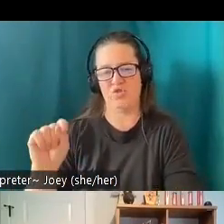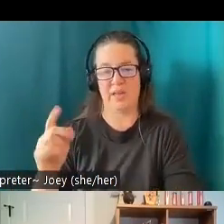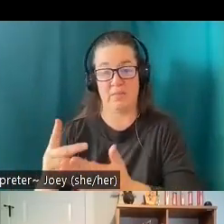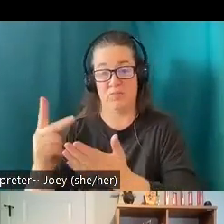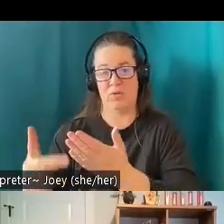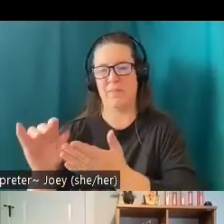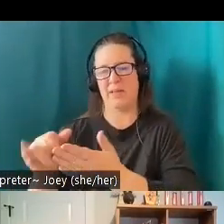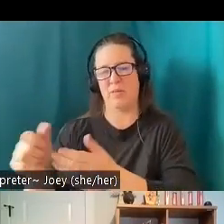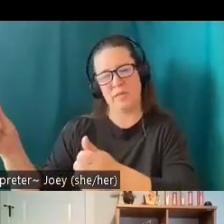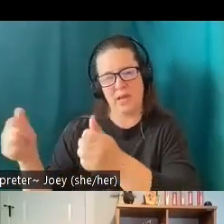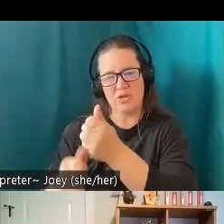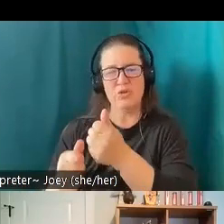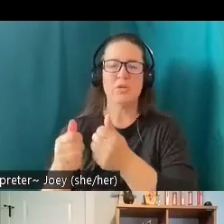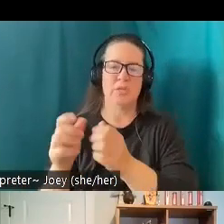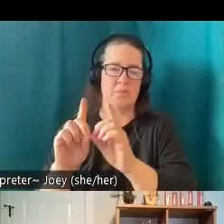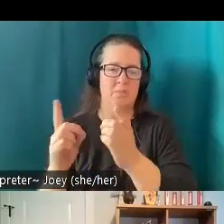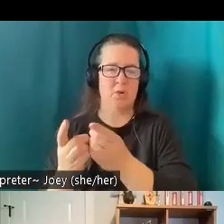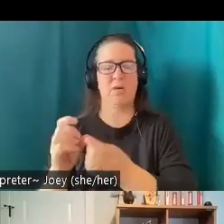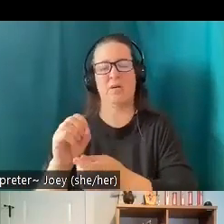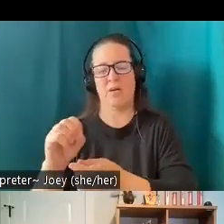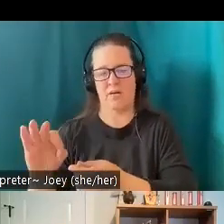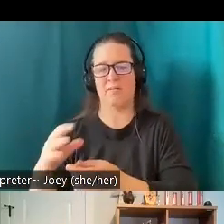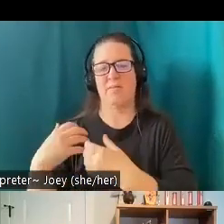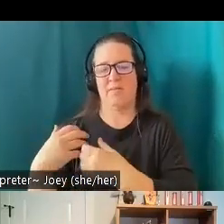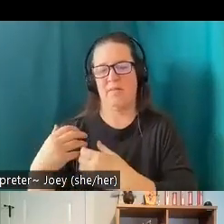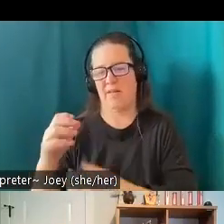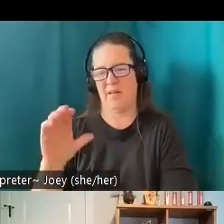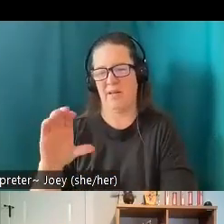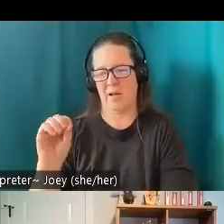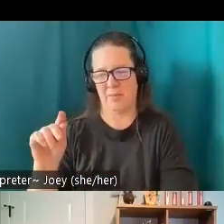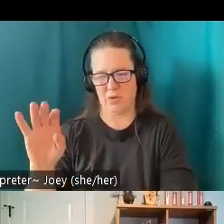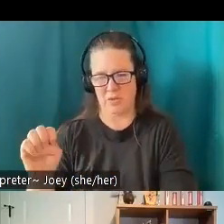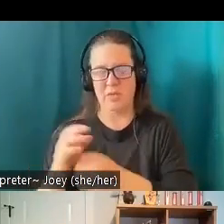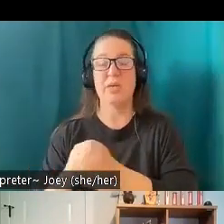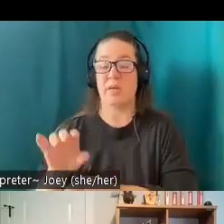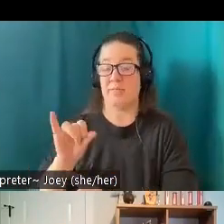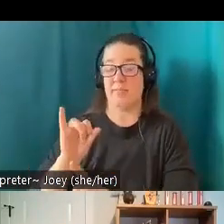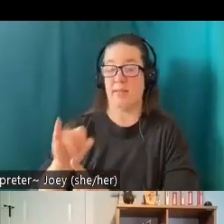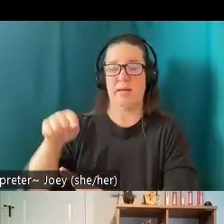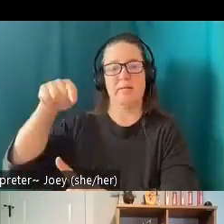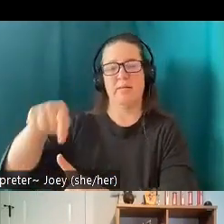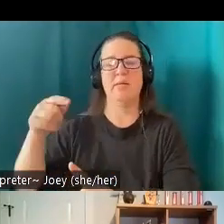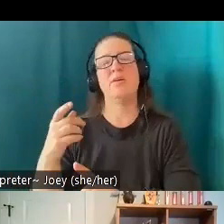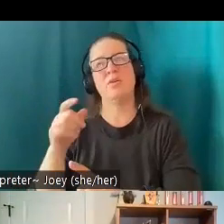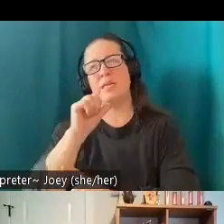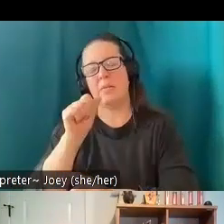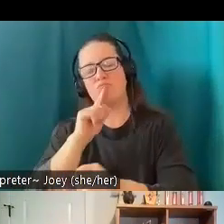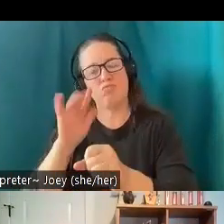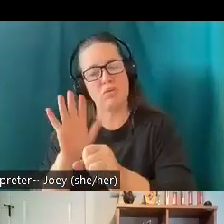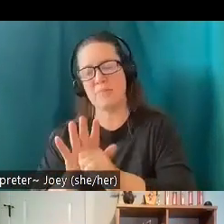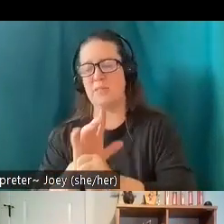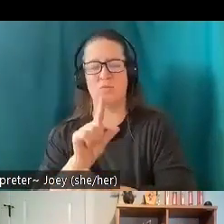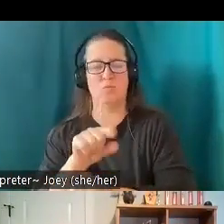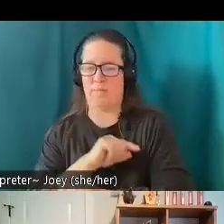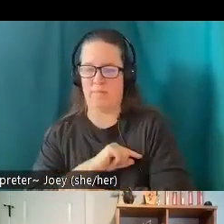Commerce. Because the eligibility is different for this program, groups are not guaranteed to be eligible simply because they